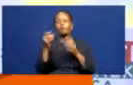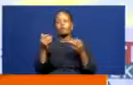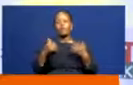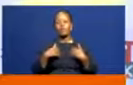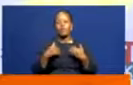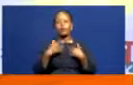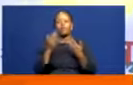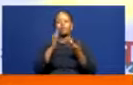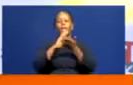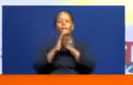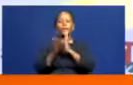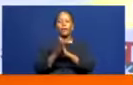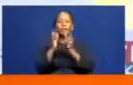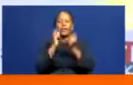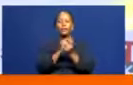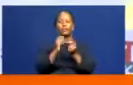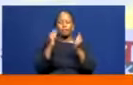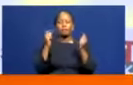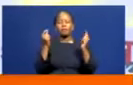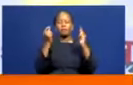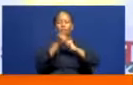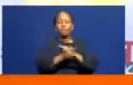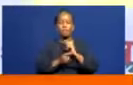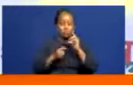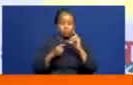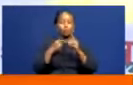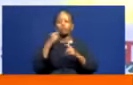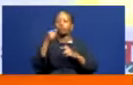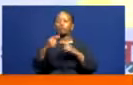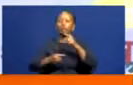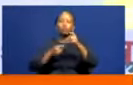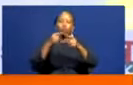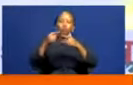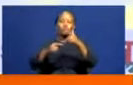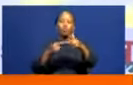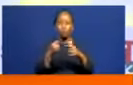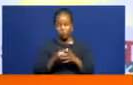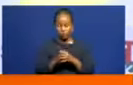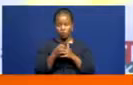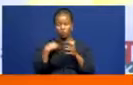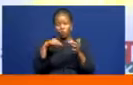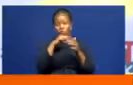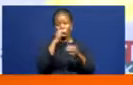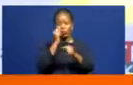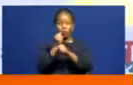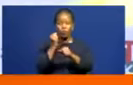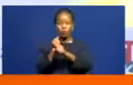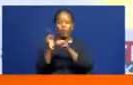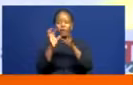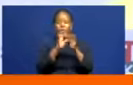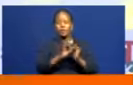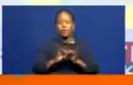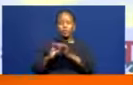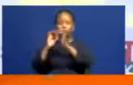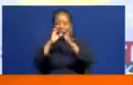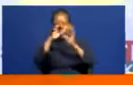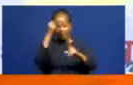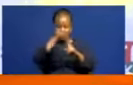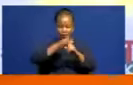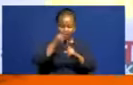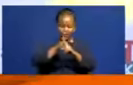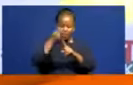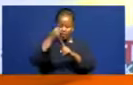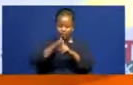changer that we continue to build on. We'll work together in championing your